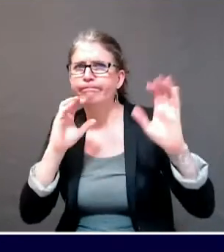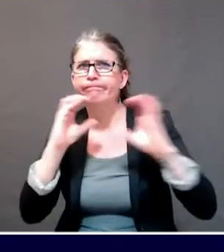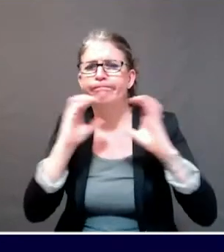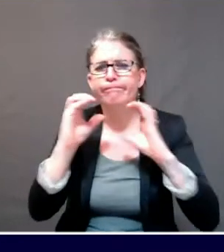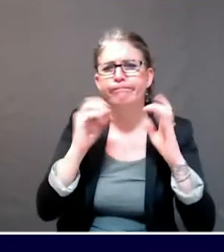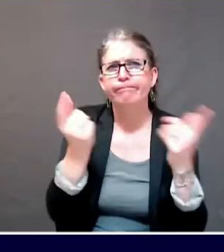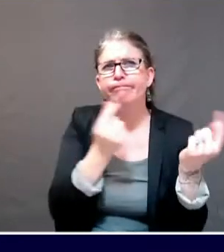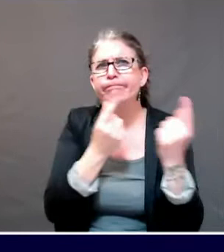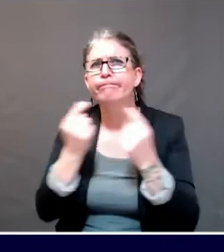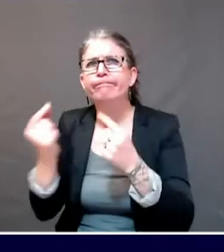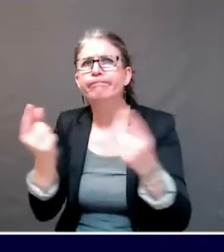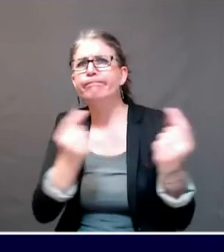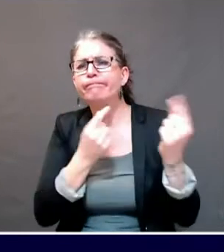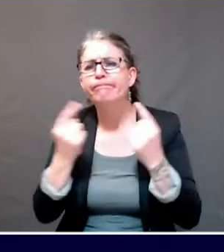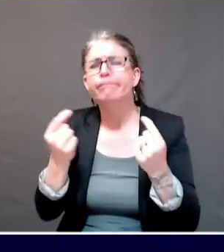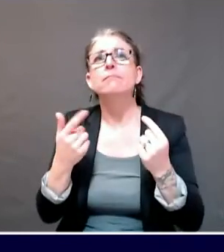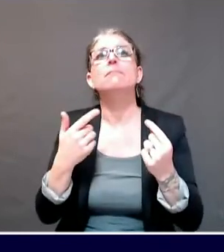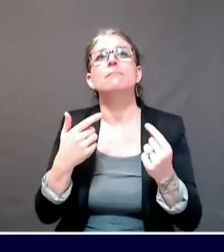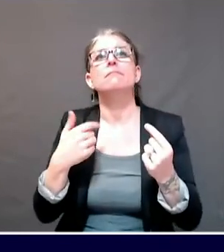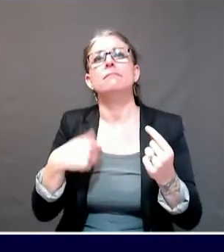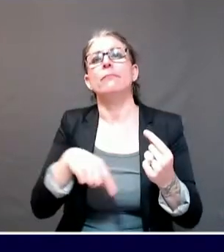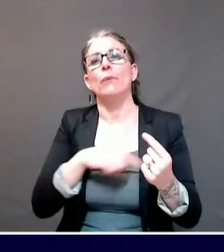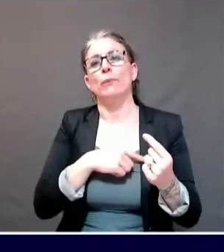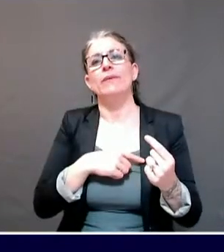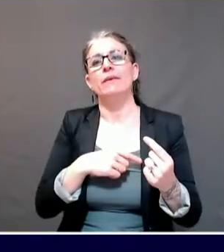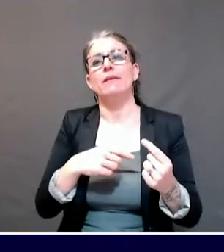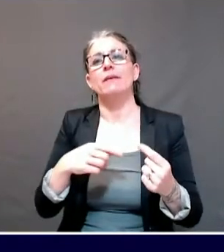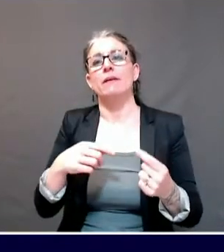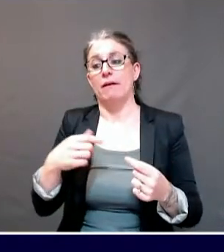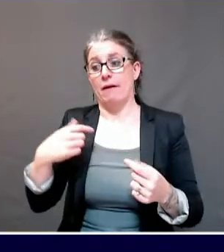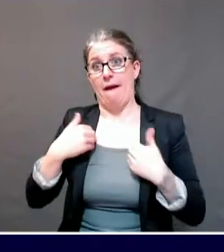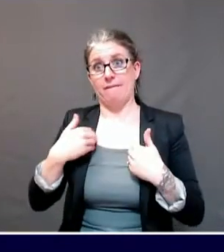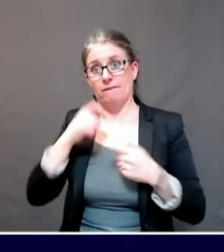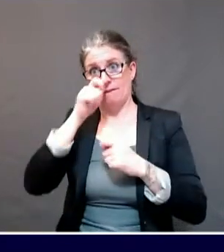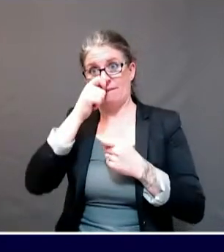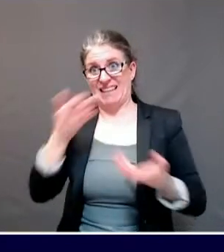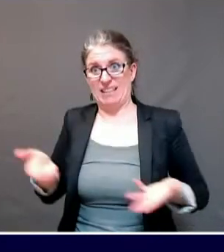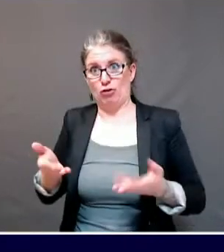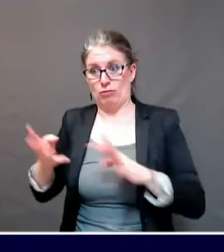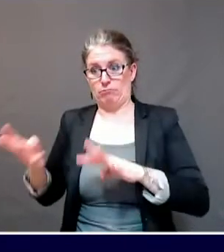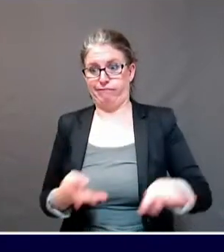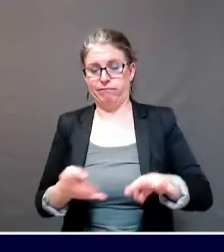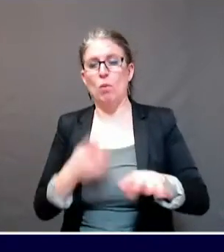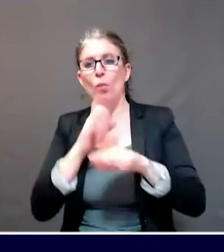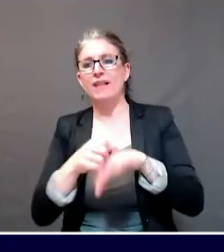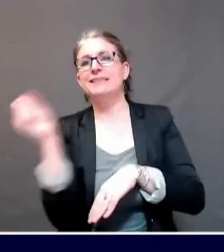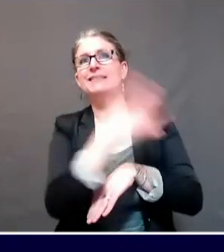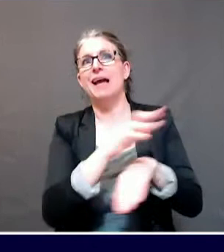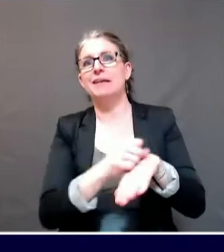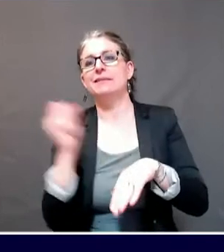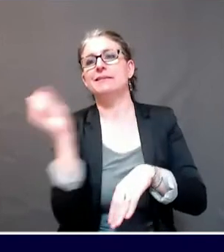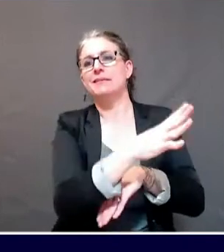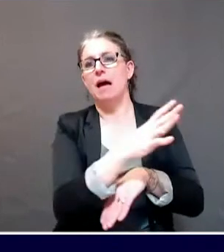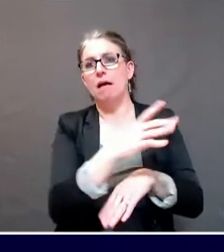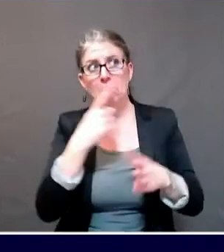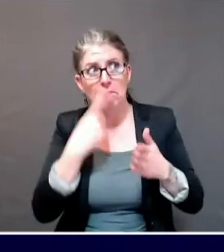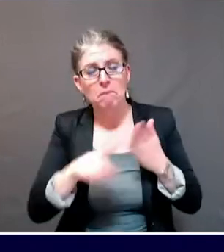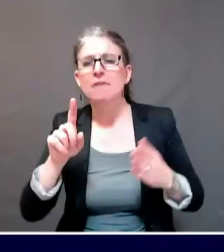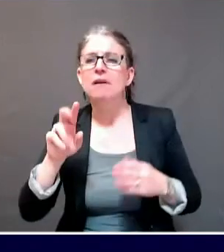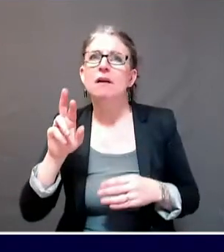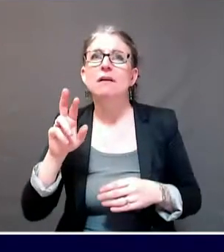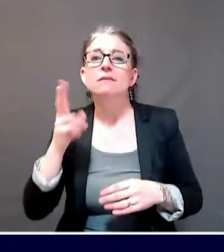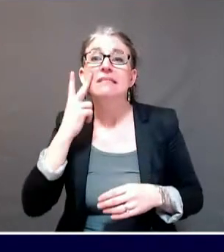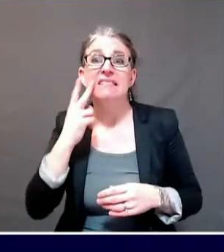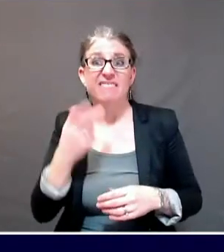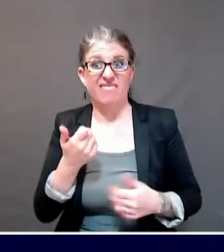very well be present at low levels and thus undetected, we continue to actively look for that strain, even